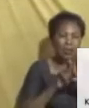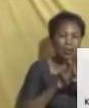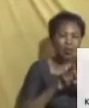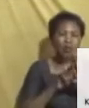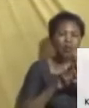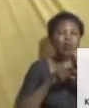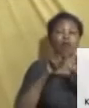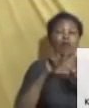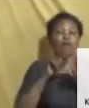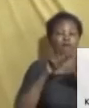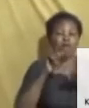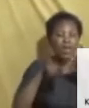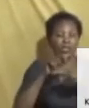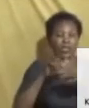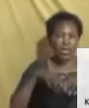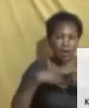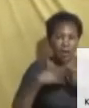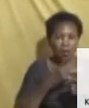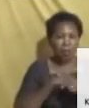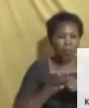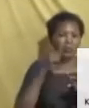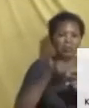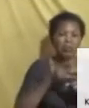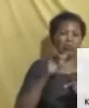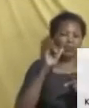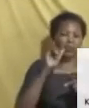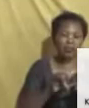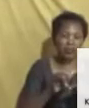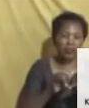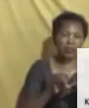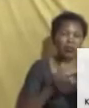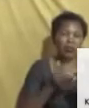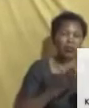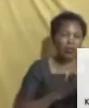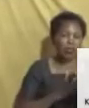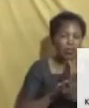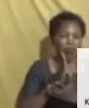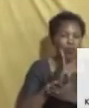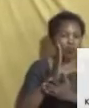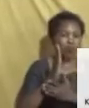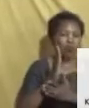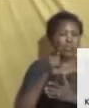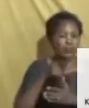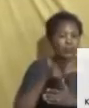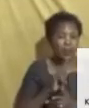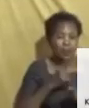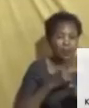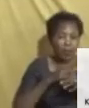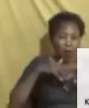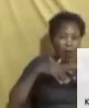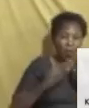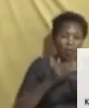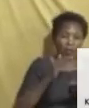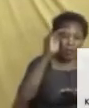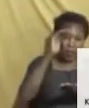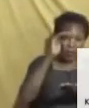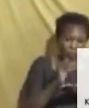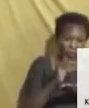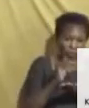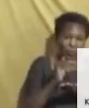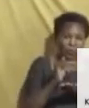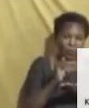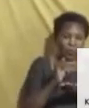After all, it does not exist simply by virtue of itself as an irreducible